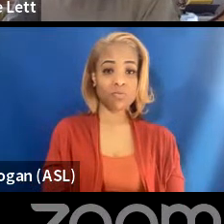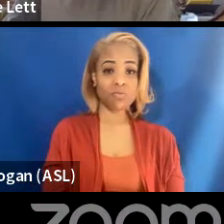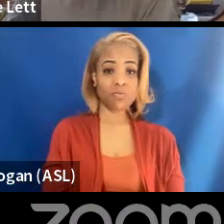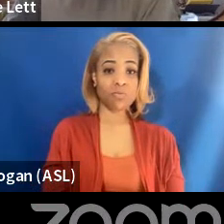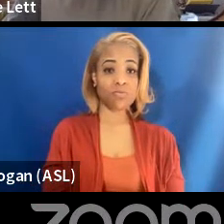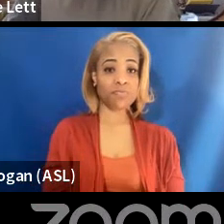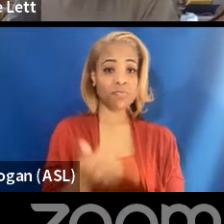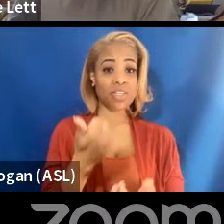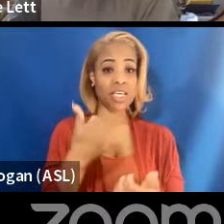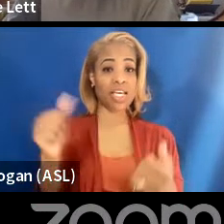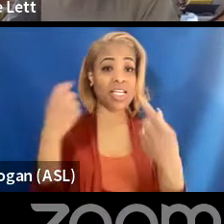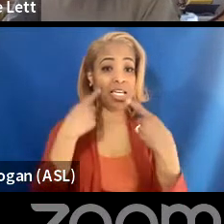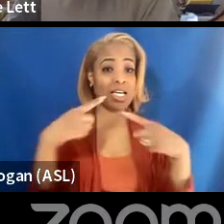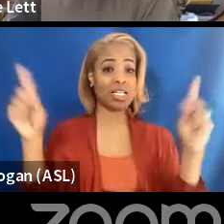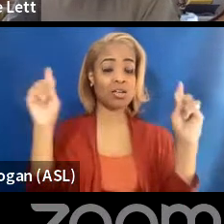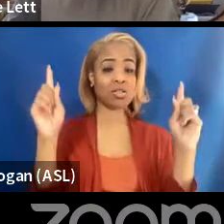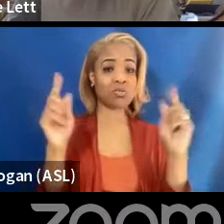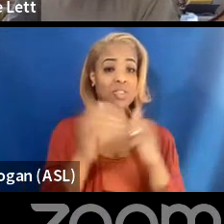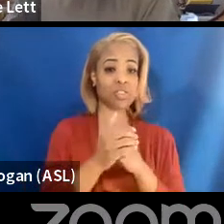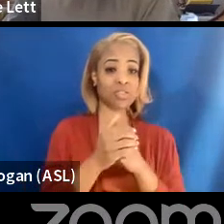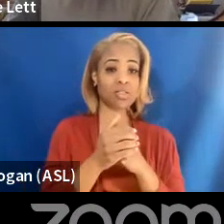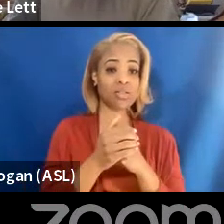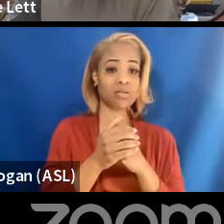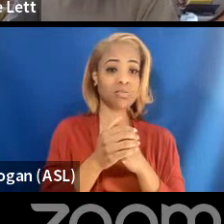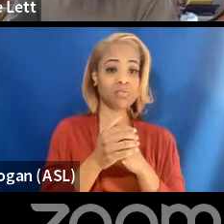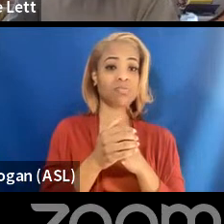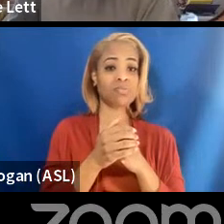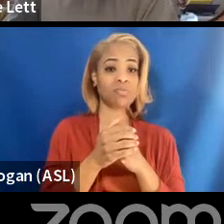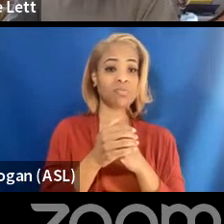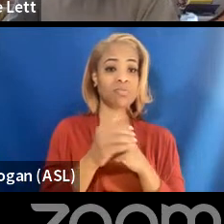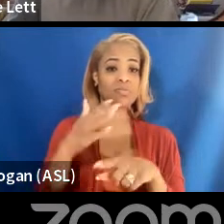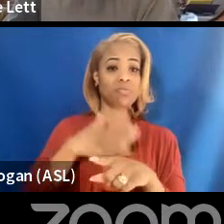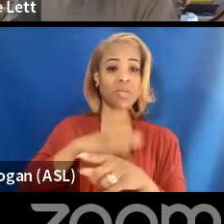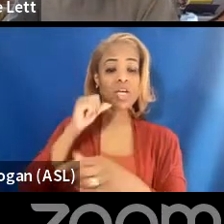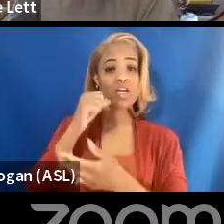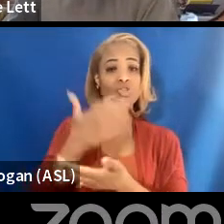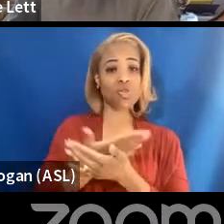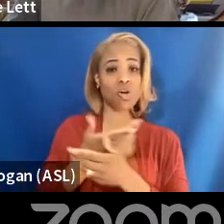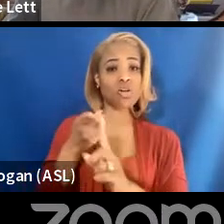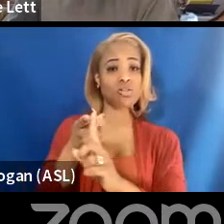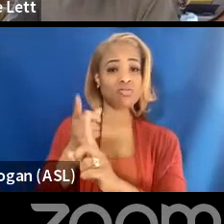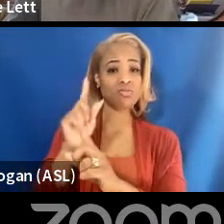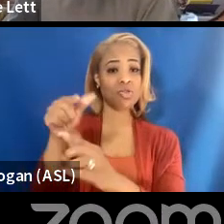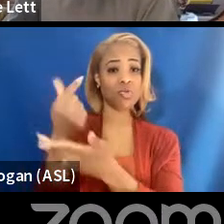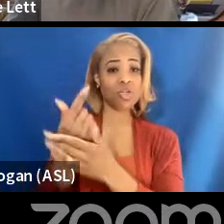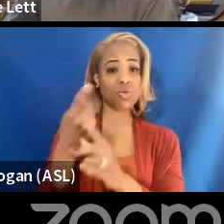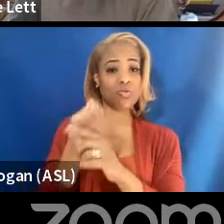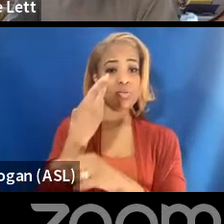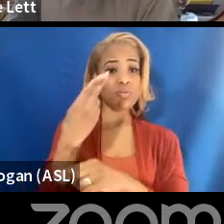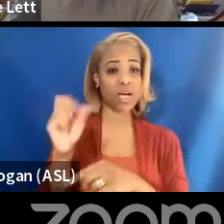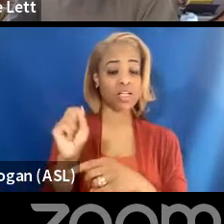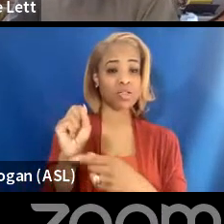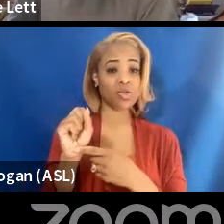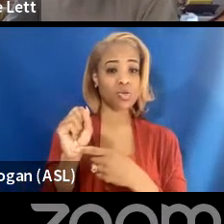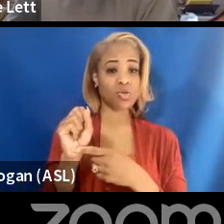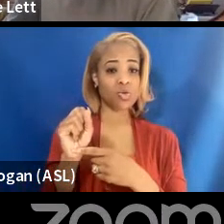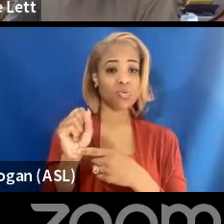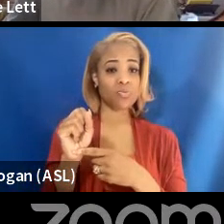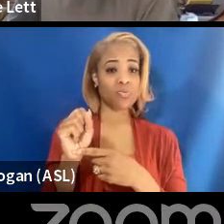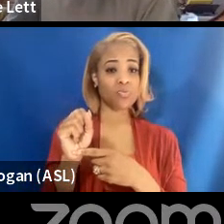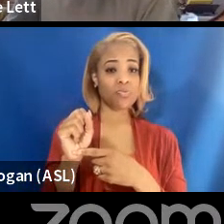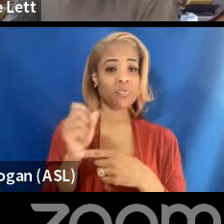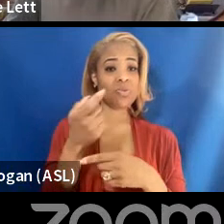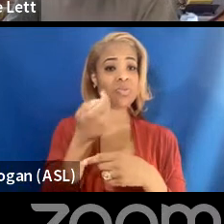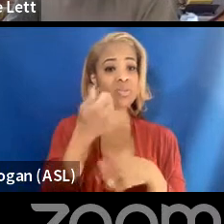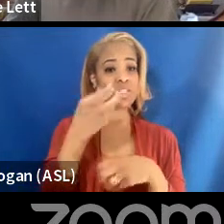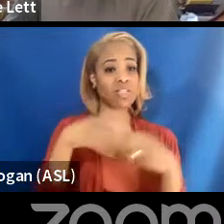Are there any announcements? Yes, my daughter is graduating from high school, and it's going to be a little